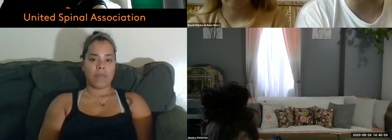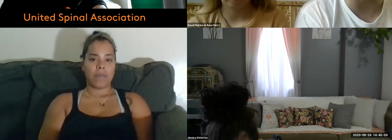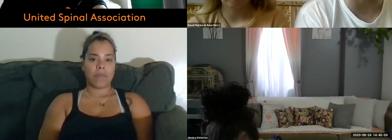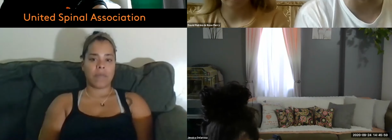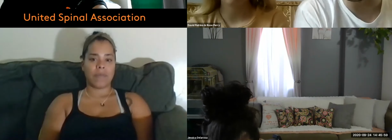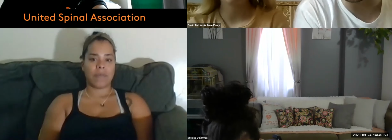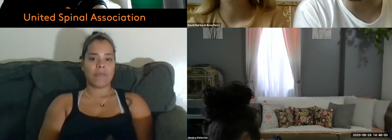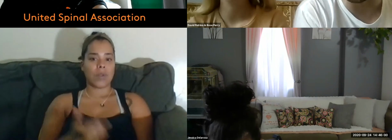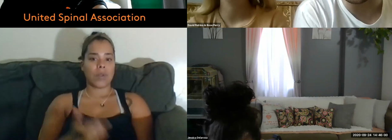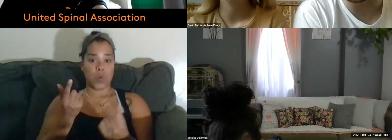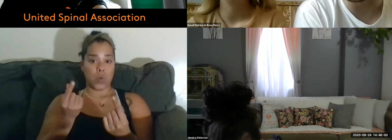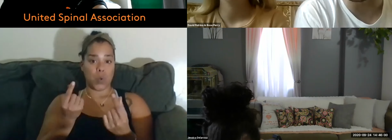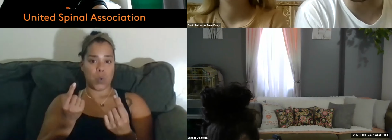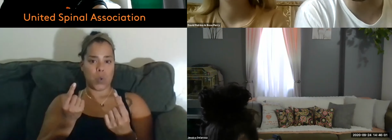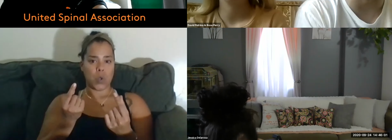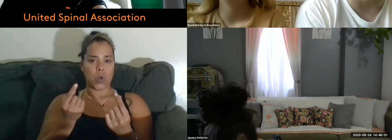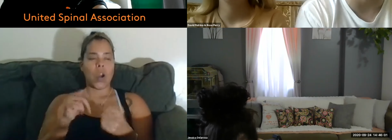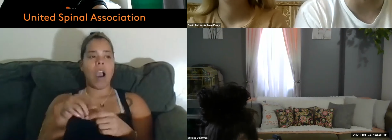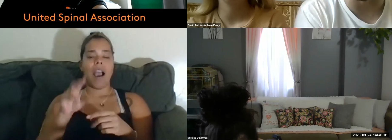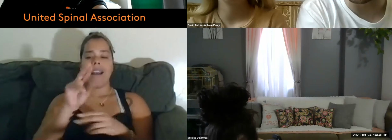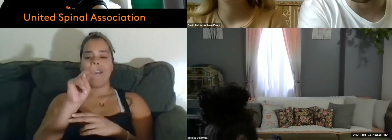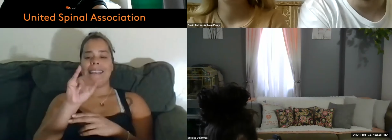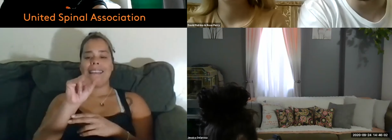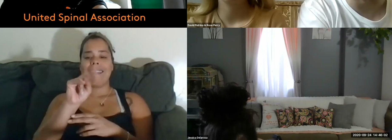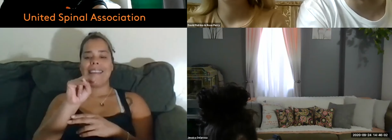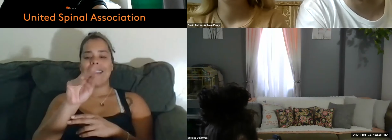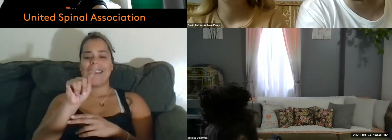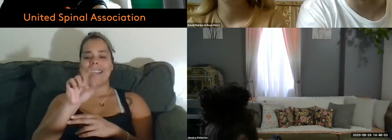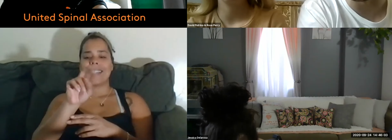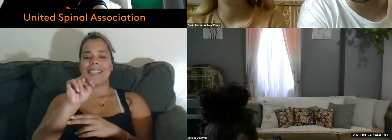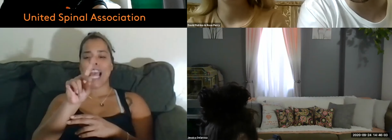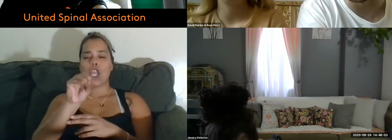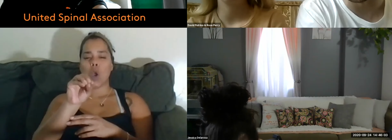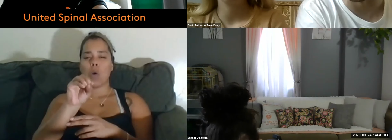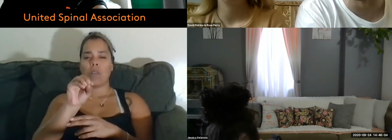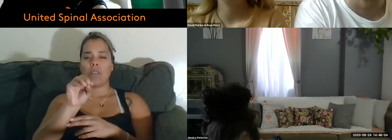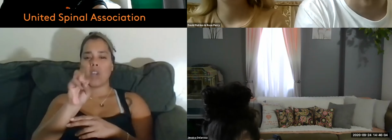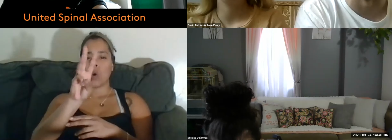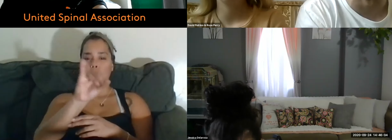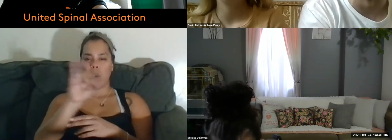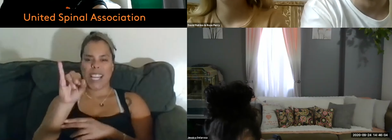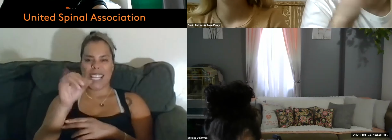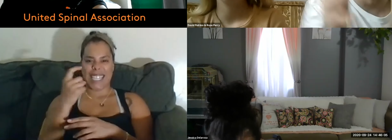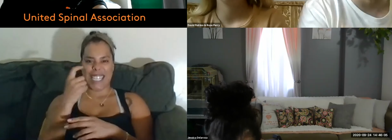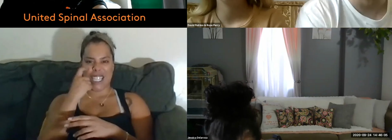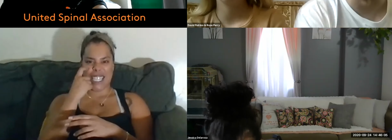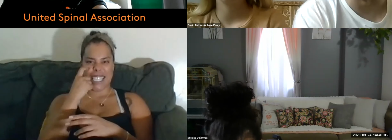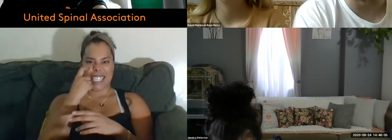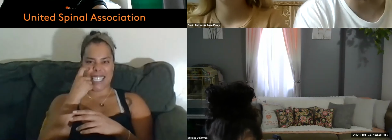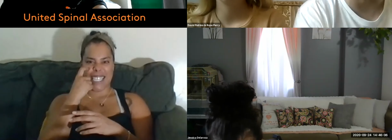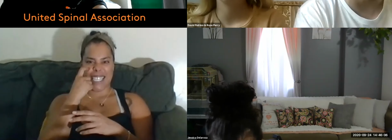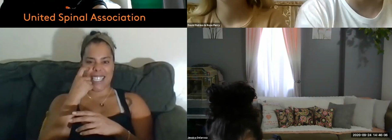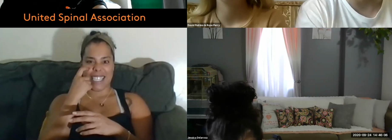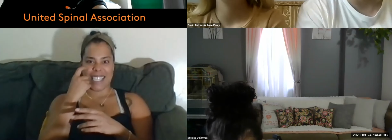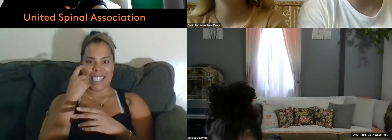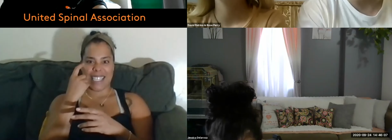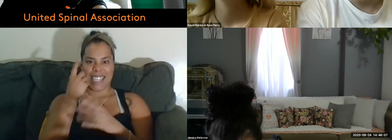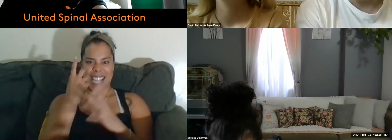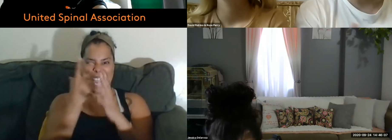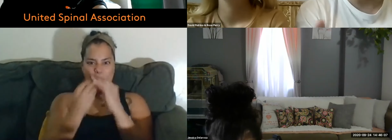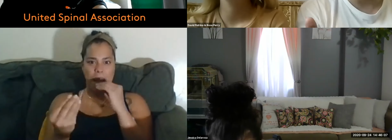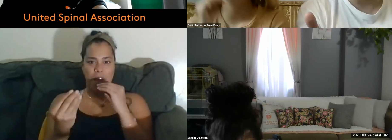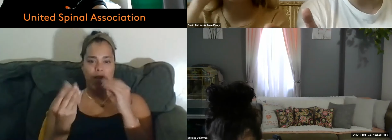looking at it. The Nintendo Wii had just come out, or at least it had just come out in Australia. So, it's probably 5 years behind the